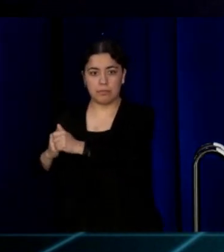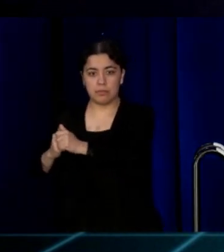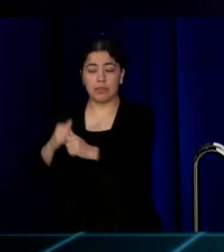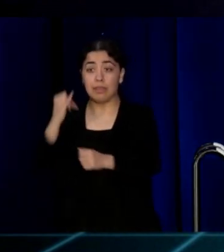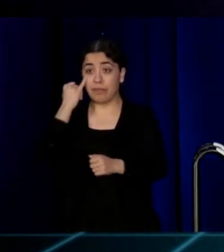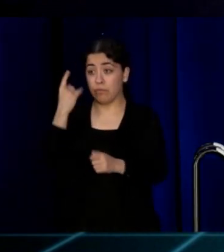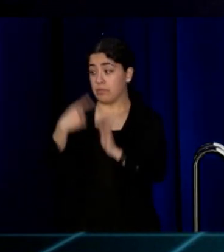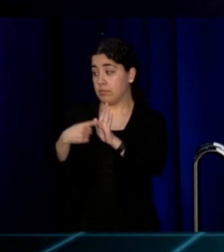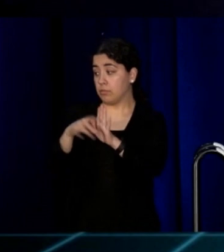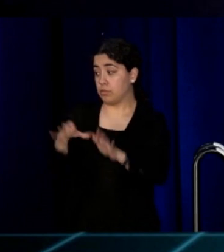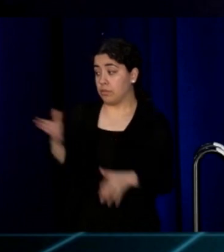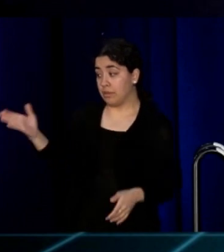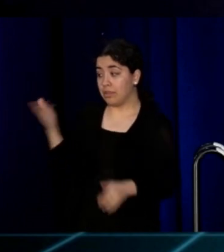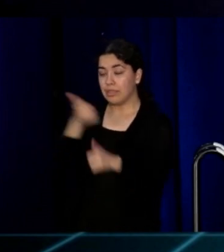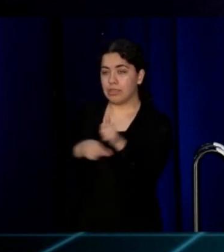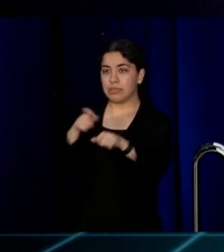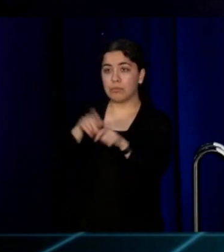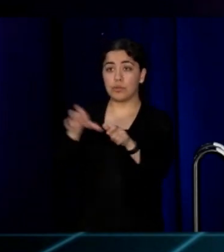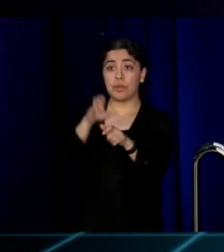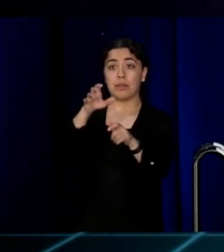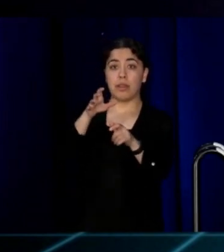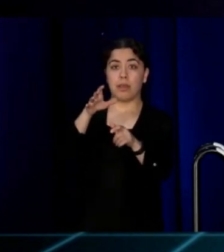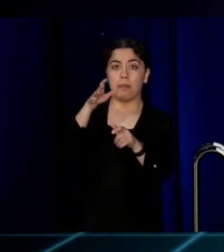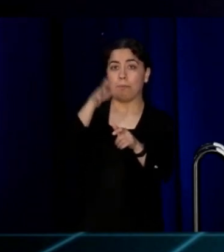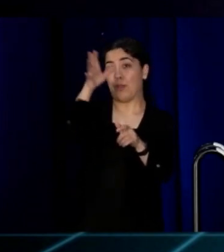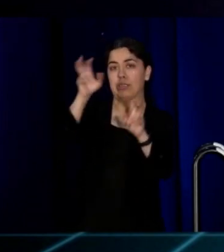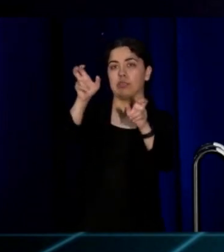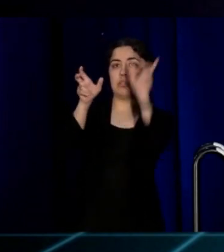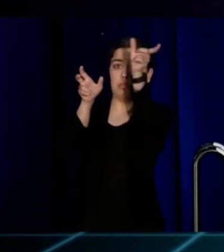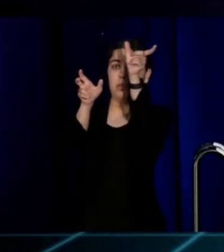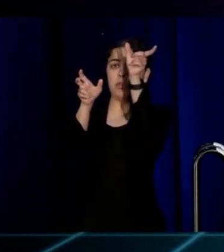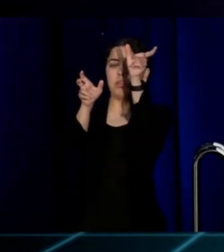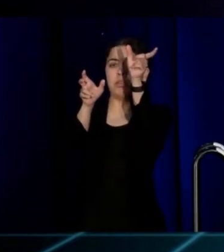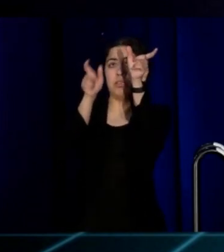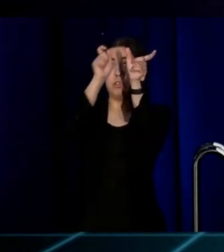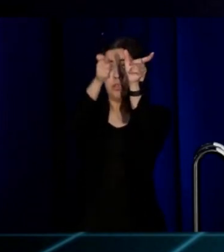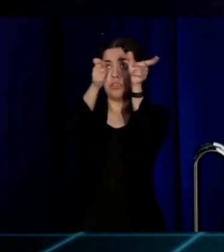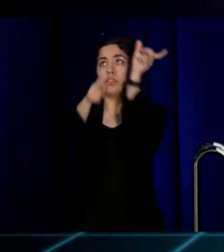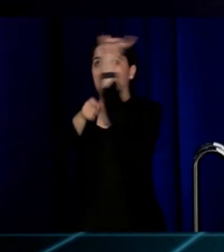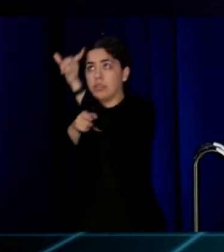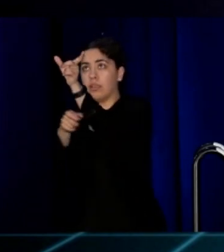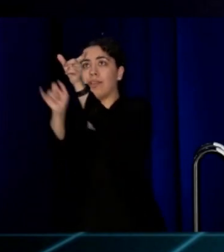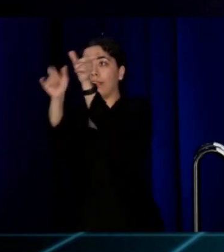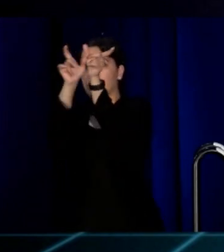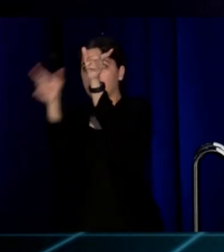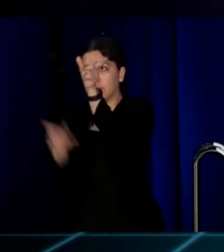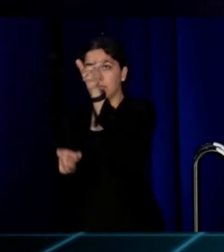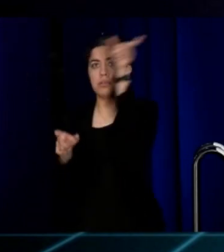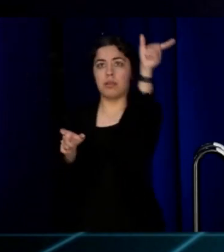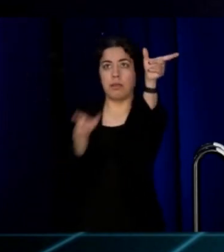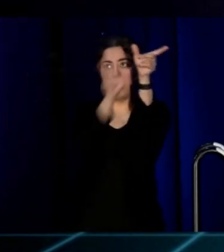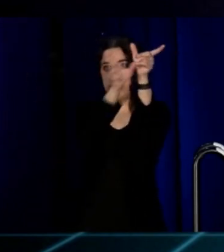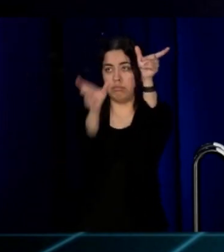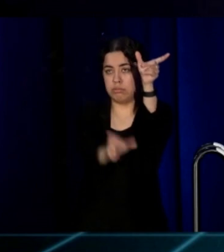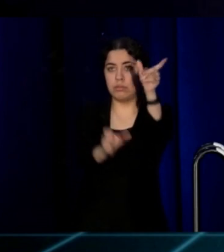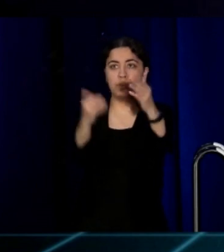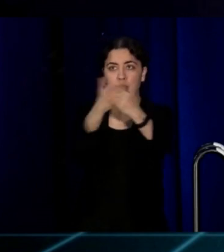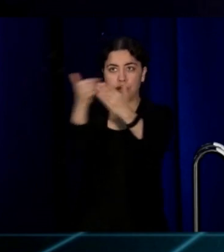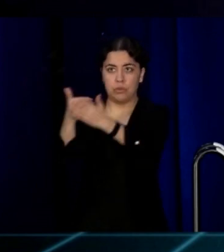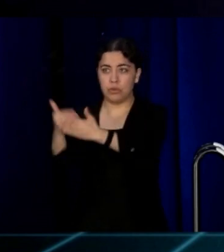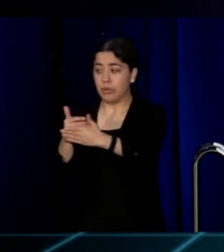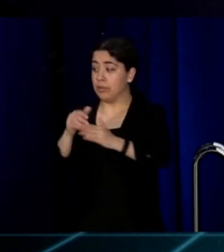this, every single time you render the parent, that's a new object. That's a state new object. State.new, that's our